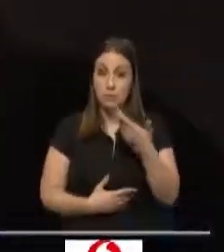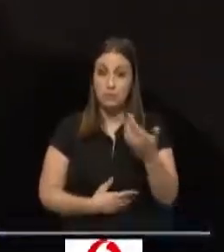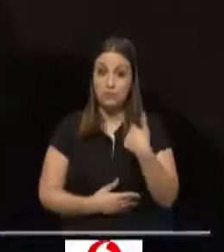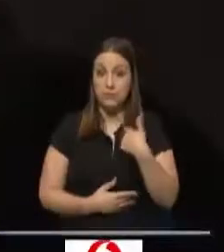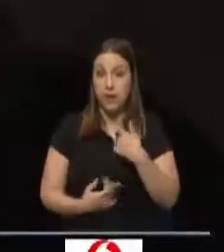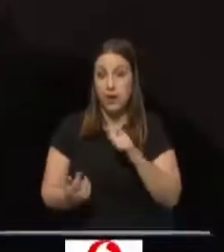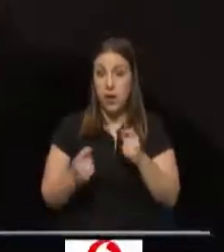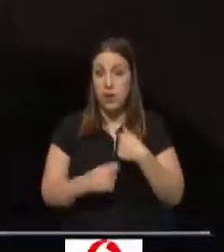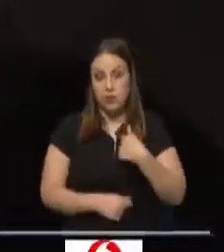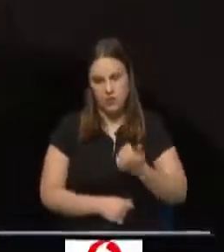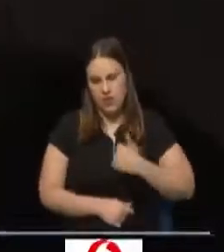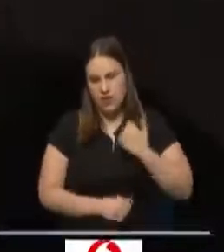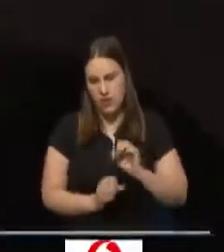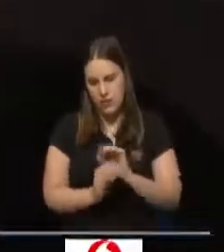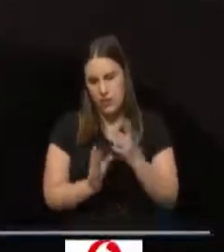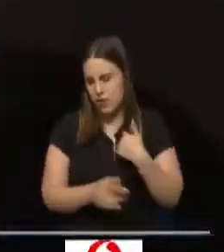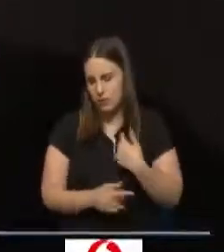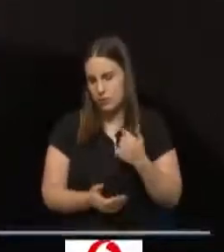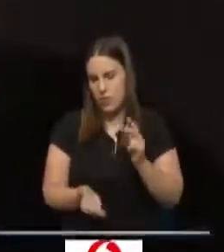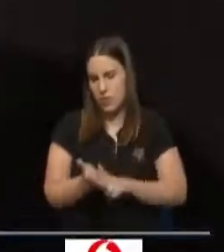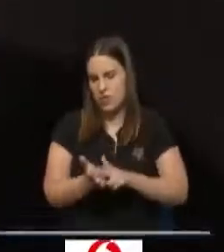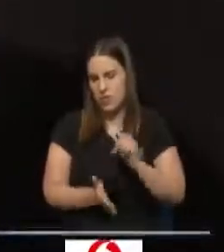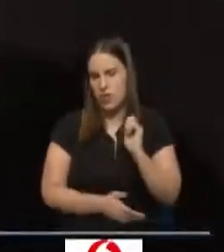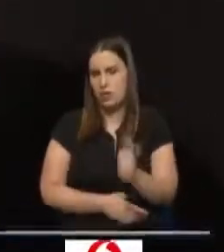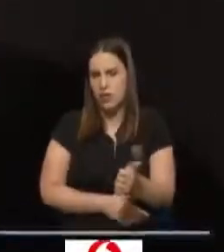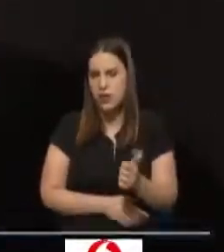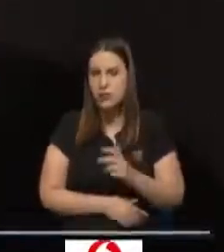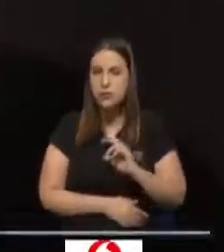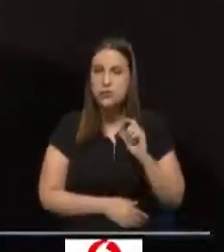decisions. Yes, I know decisions. Decisions are difficult to make.